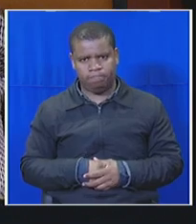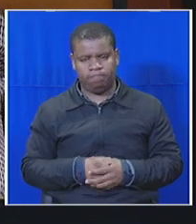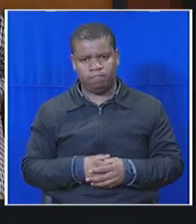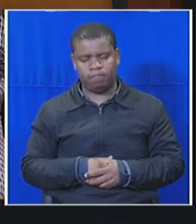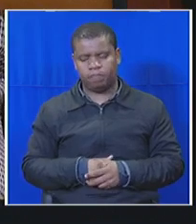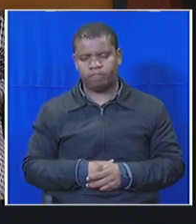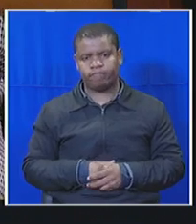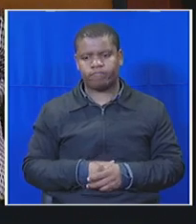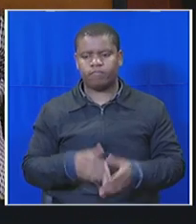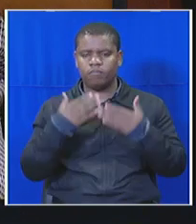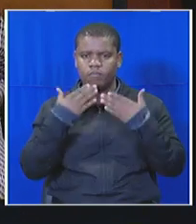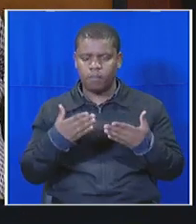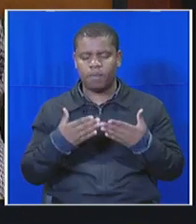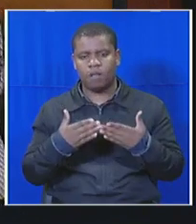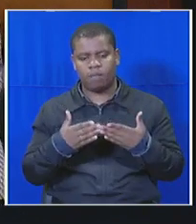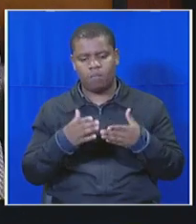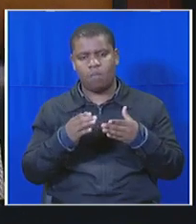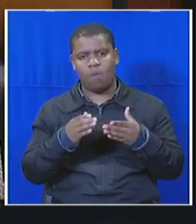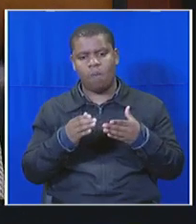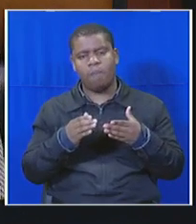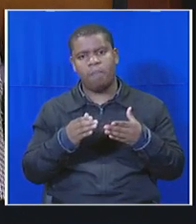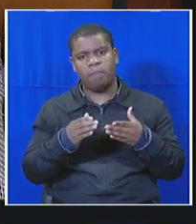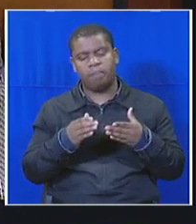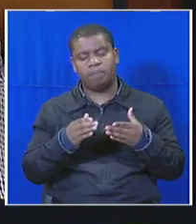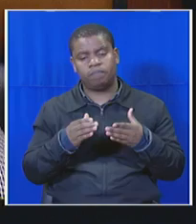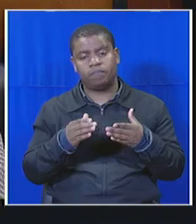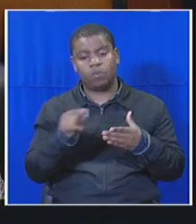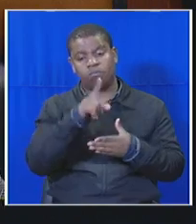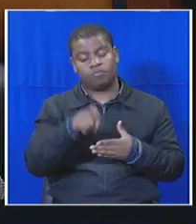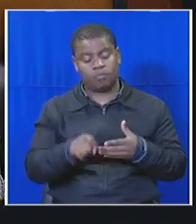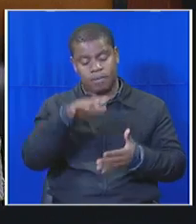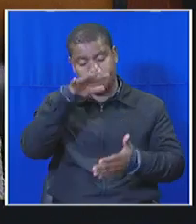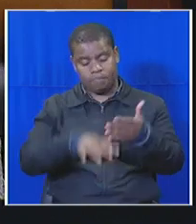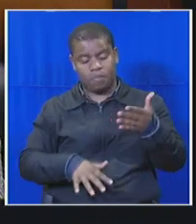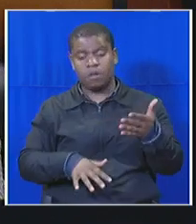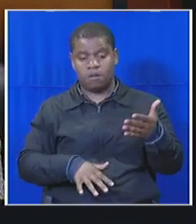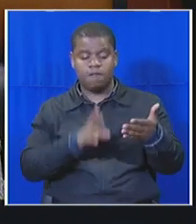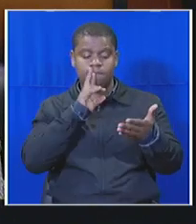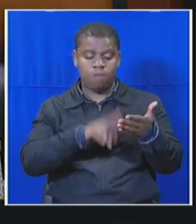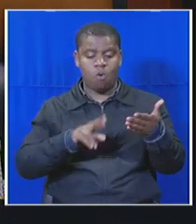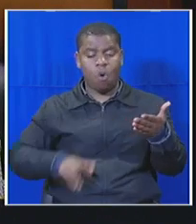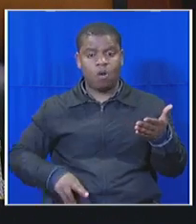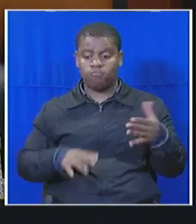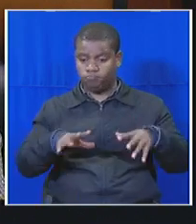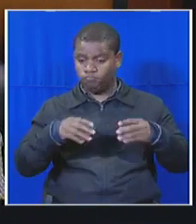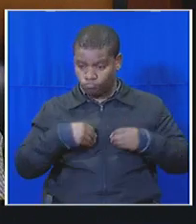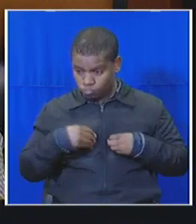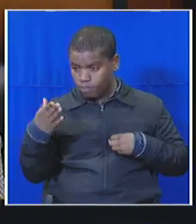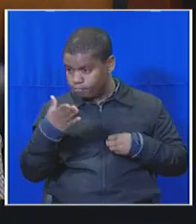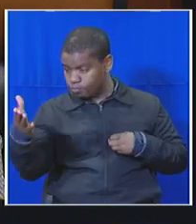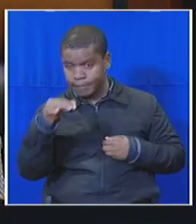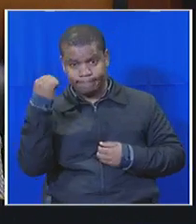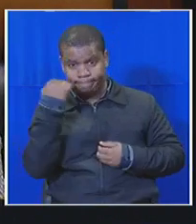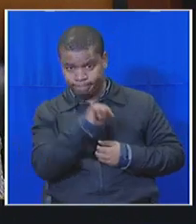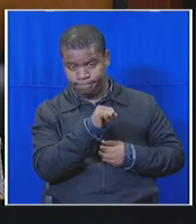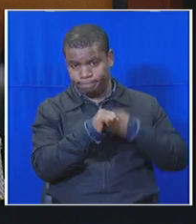Order, honorable members. The motion is that the reports be adopted. Are there any objections to the